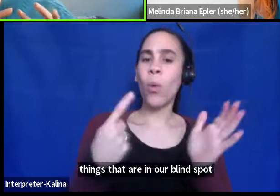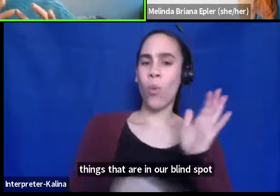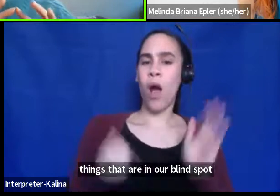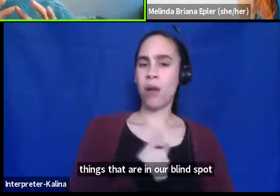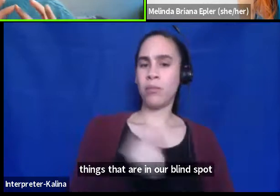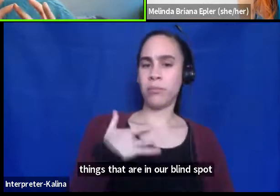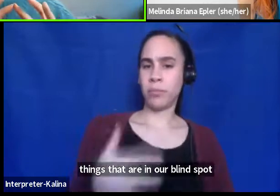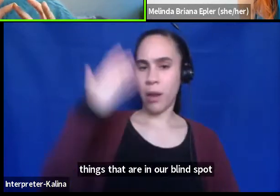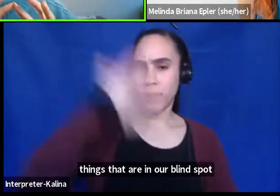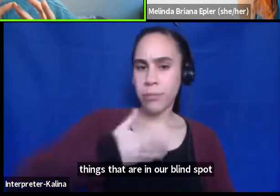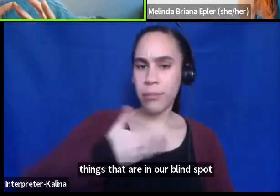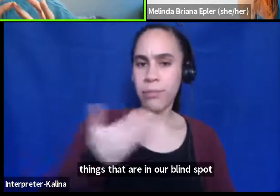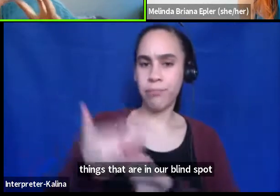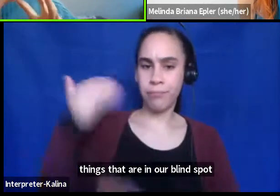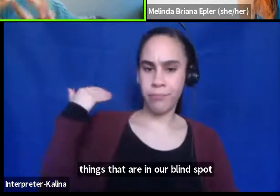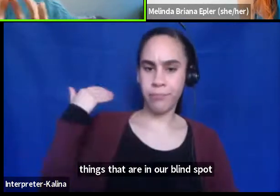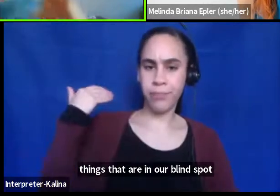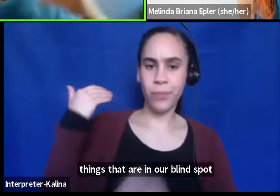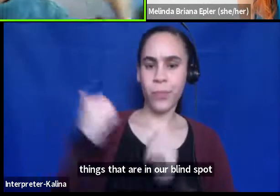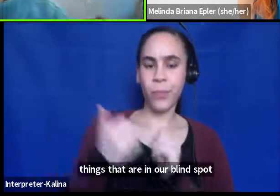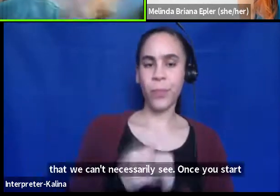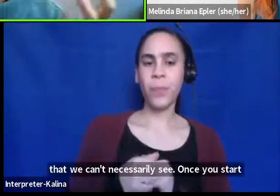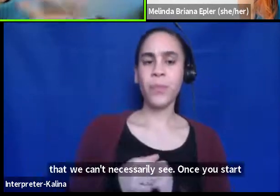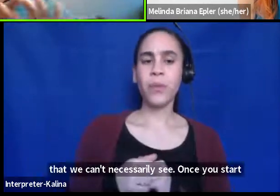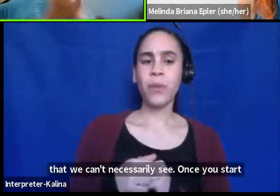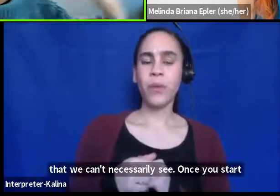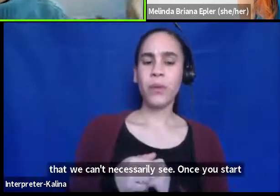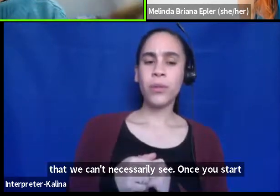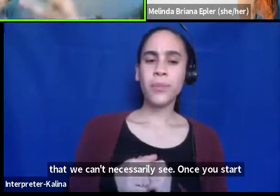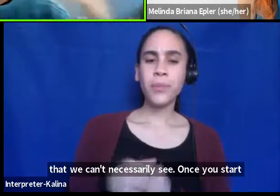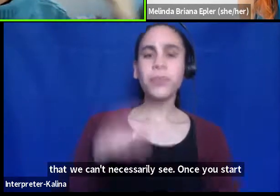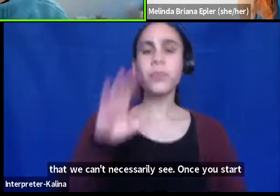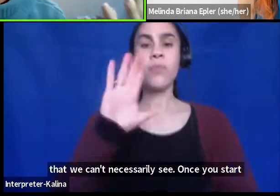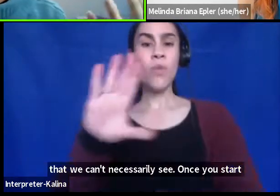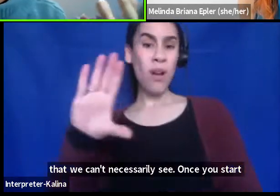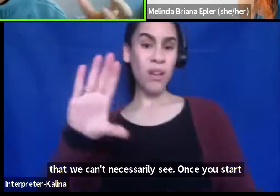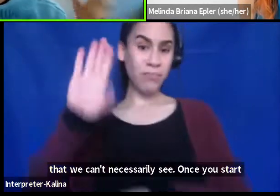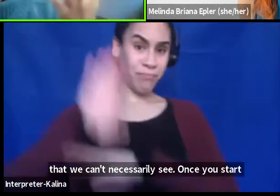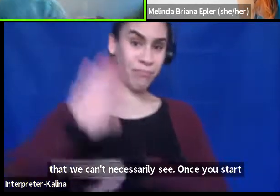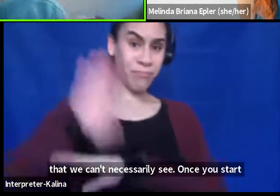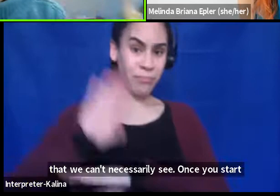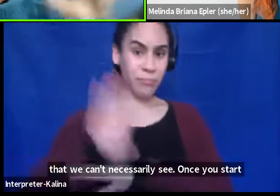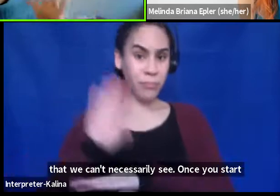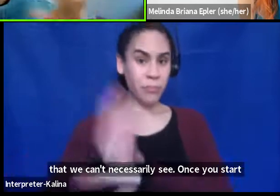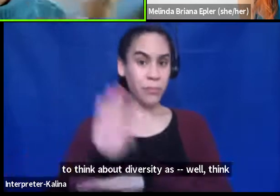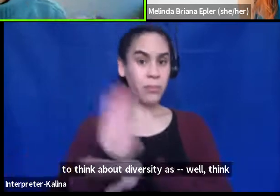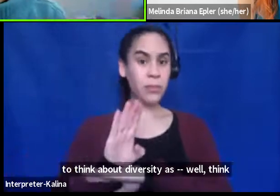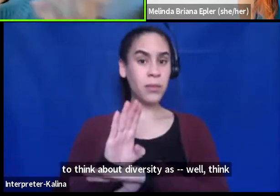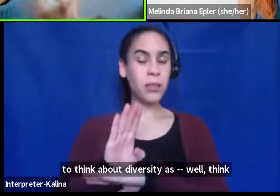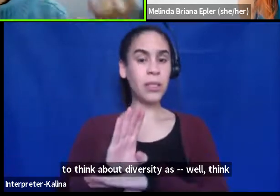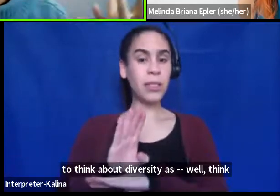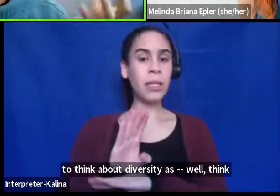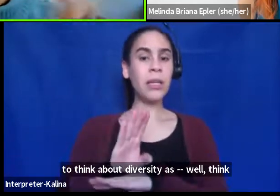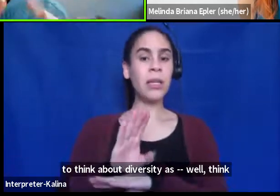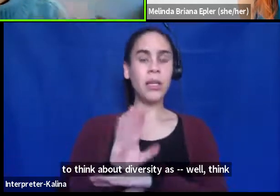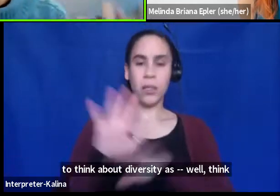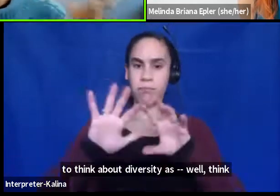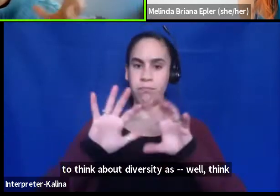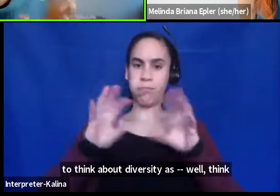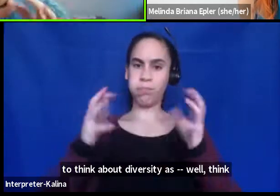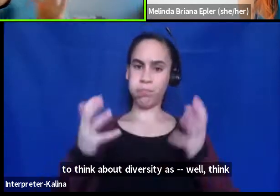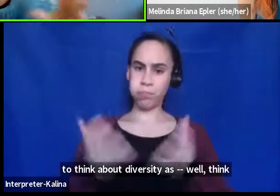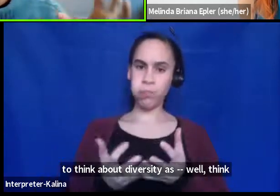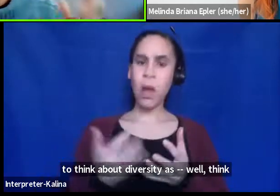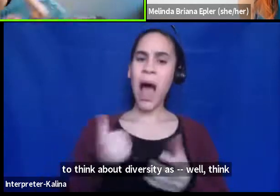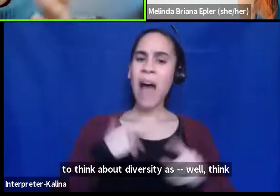as, we'll think about your corporation as a holistic entity that has a number of different needs and